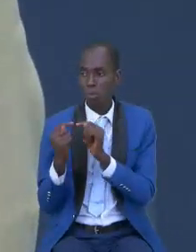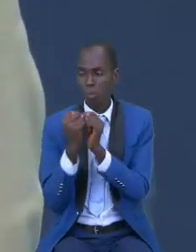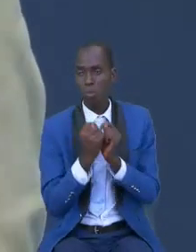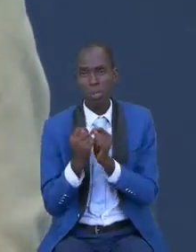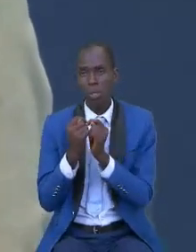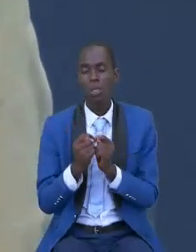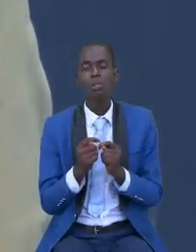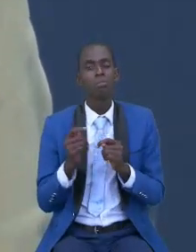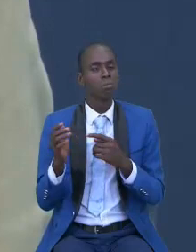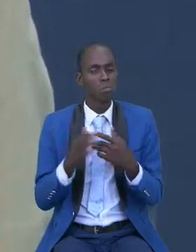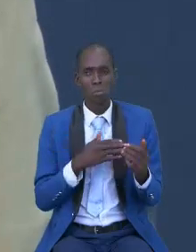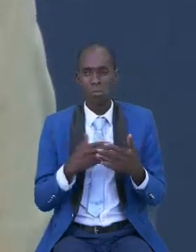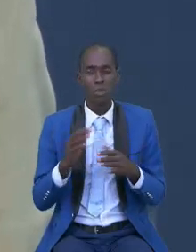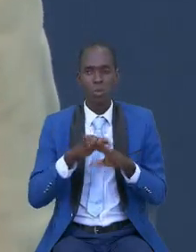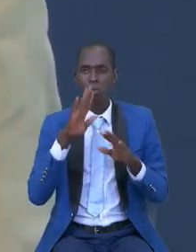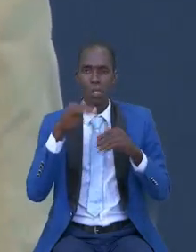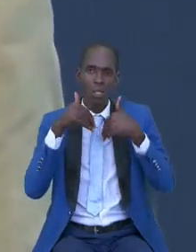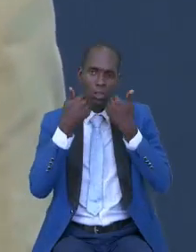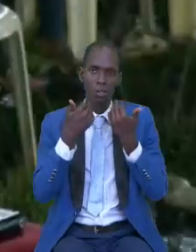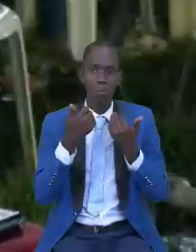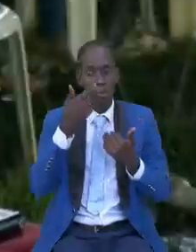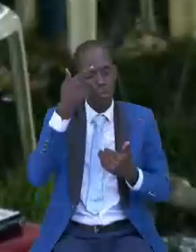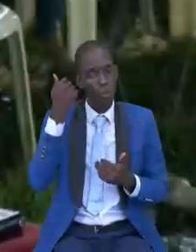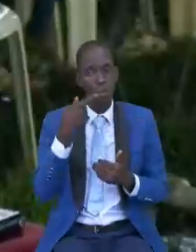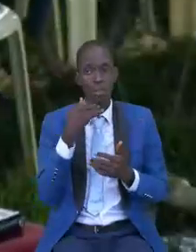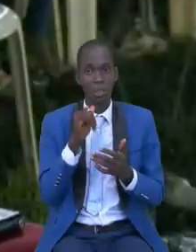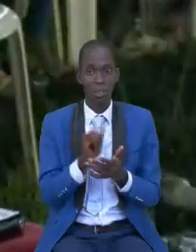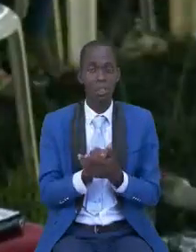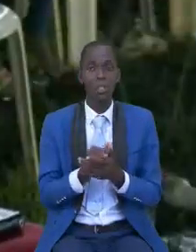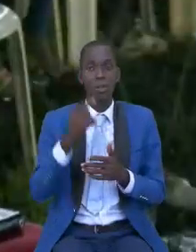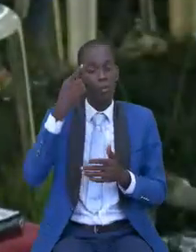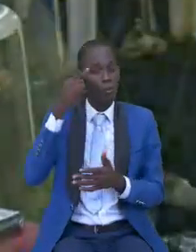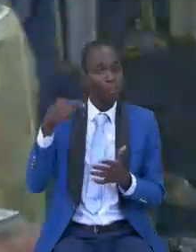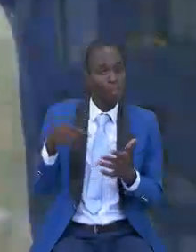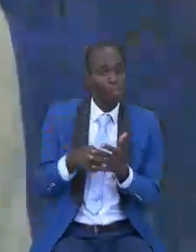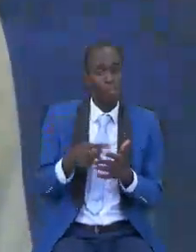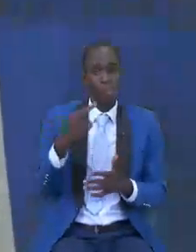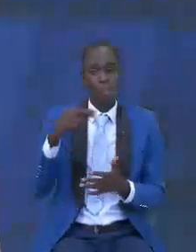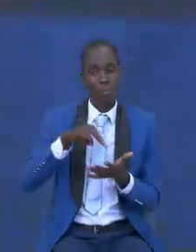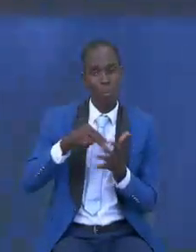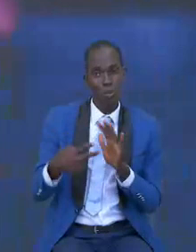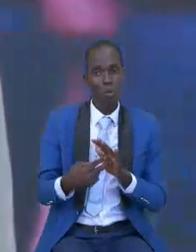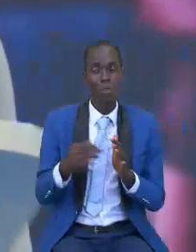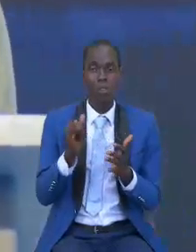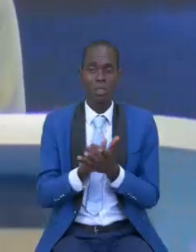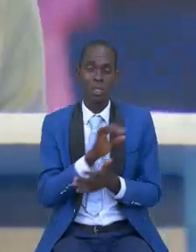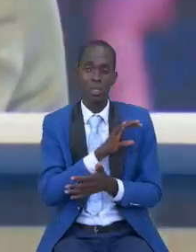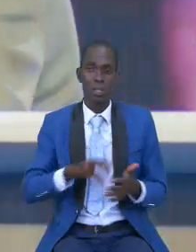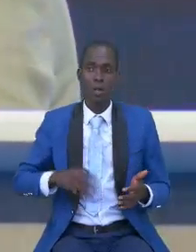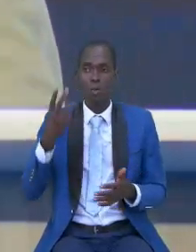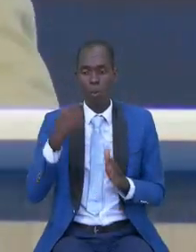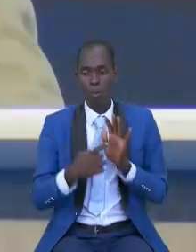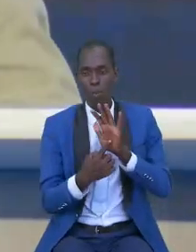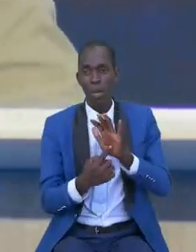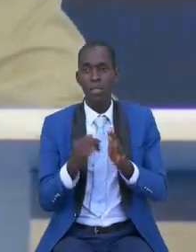say, I know for this purpose Christ was manifested, that he might destroy